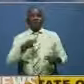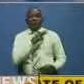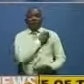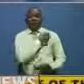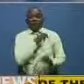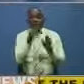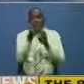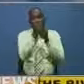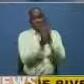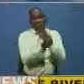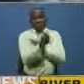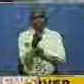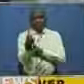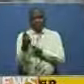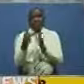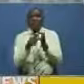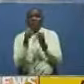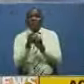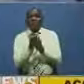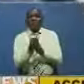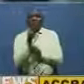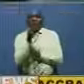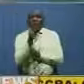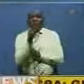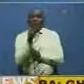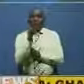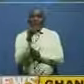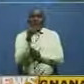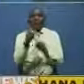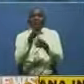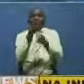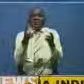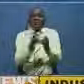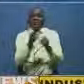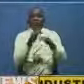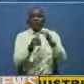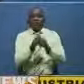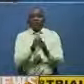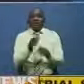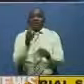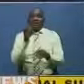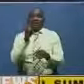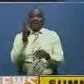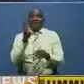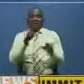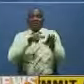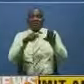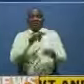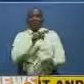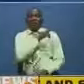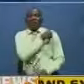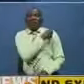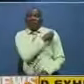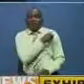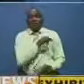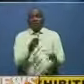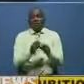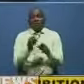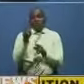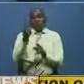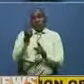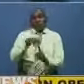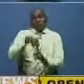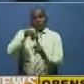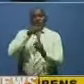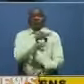111 project is made up of 101 district hospitals, 6 regional hospitals in the newly created regions, 2